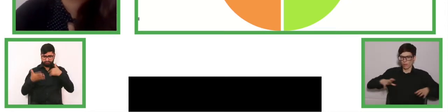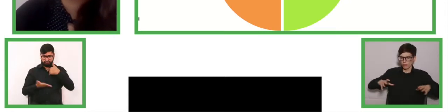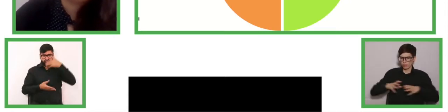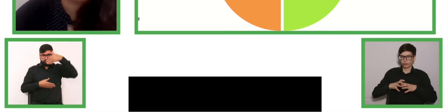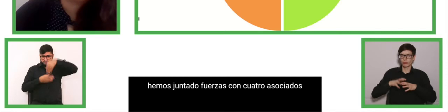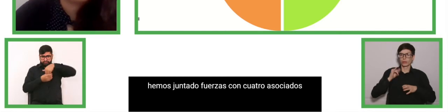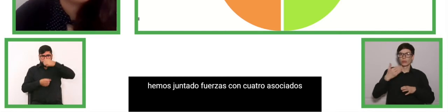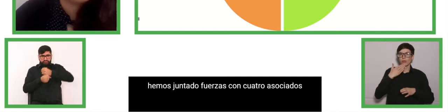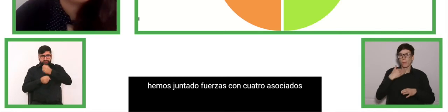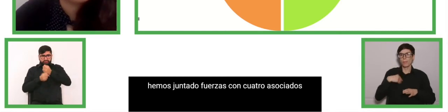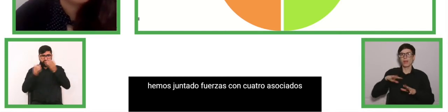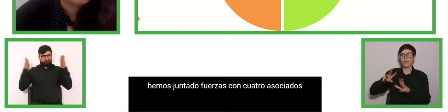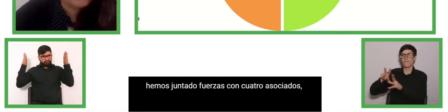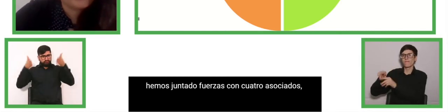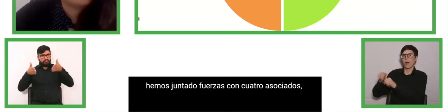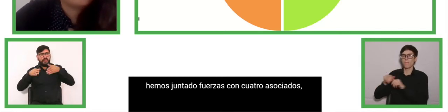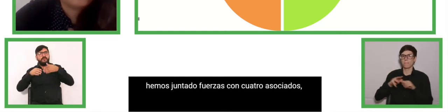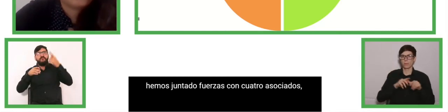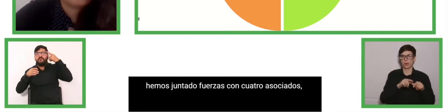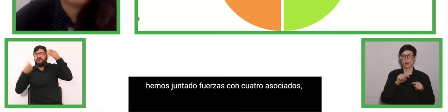disabilities who are also part